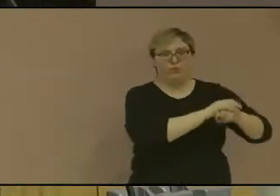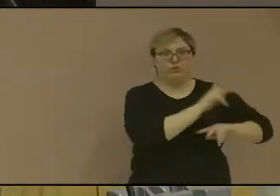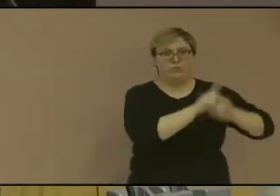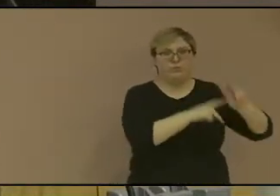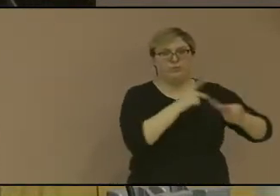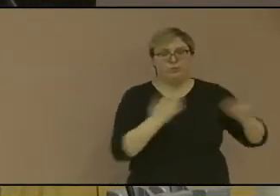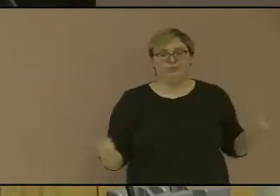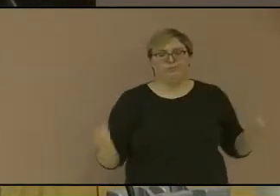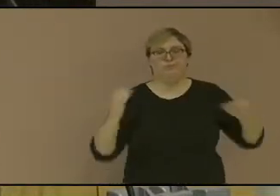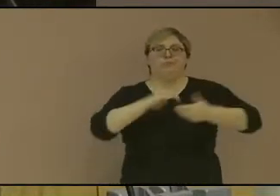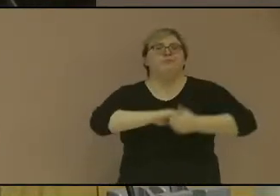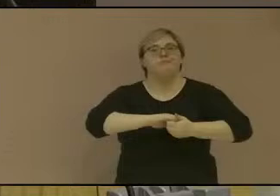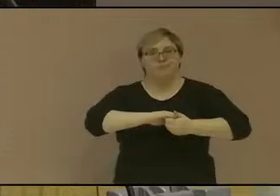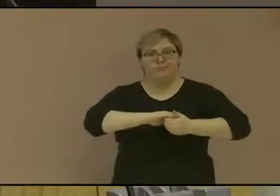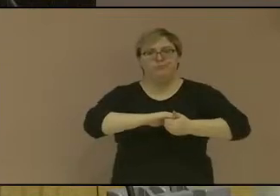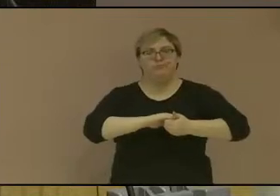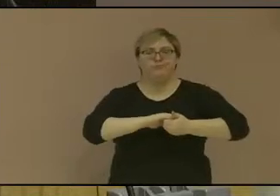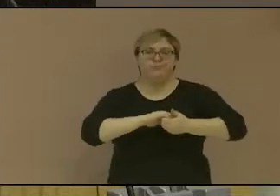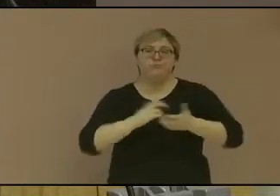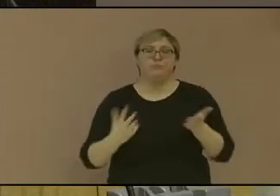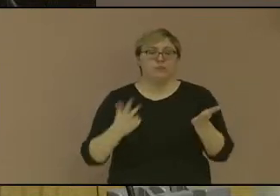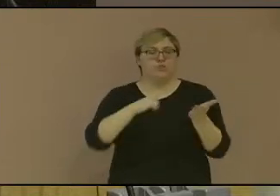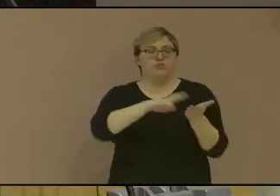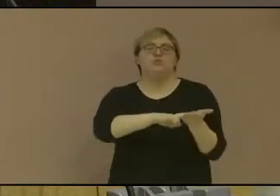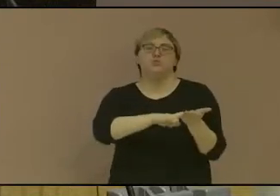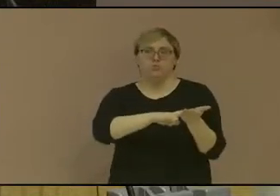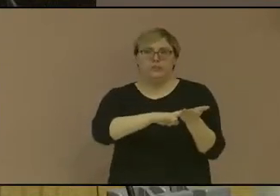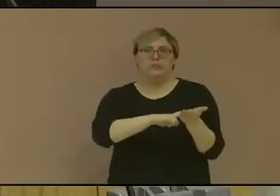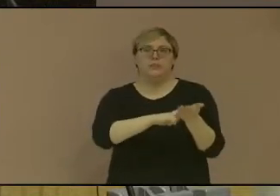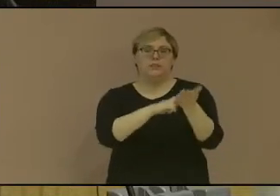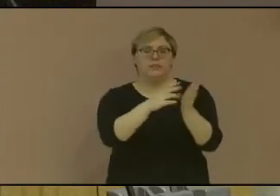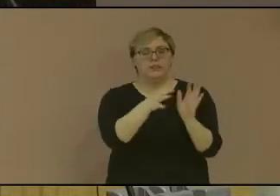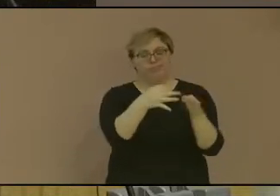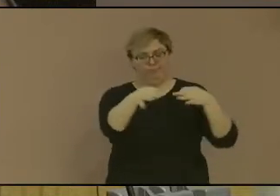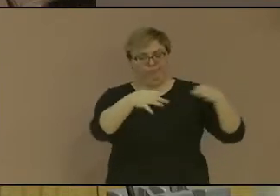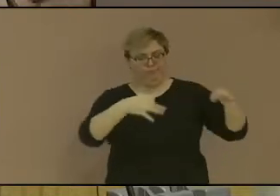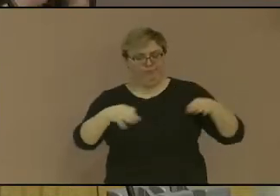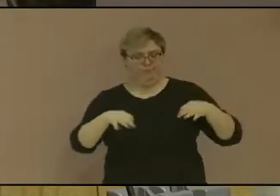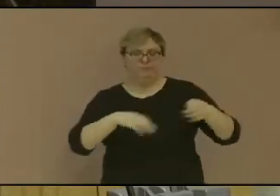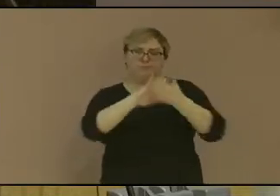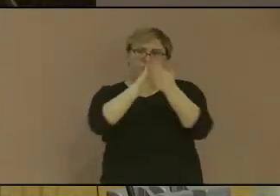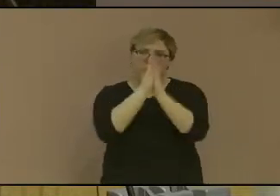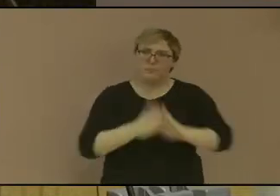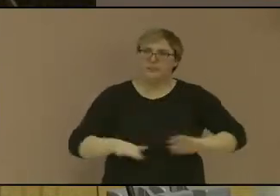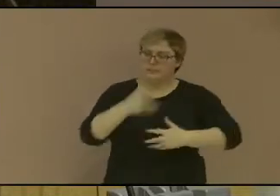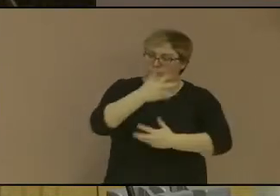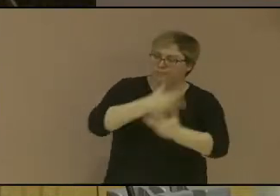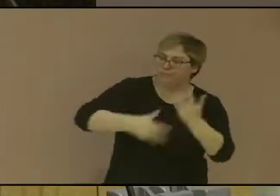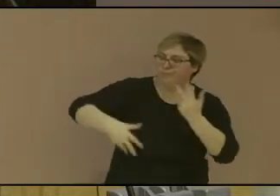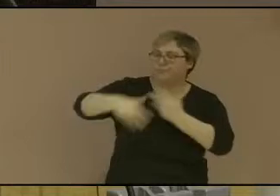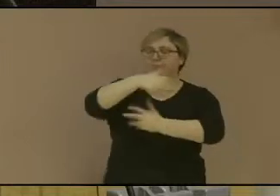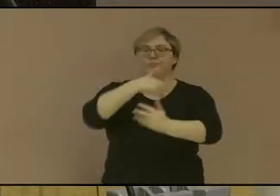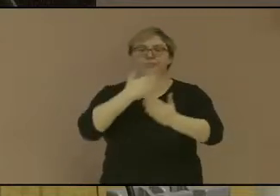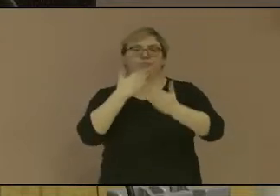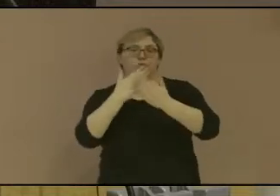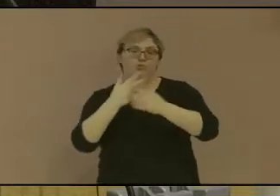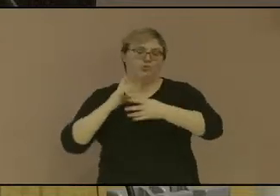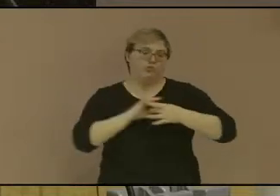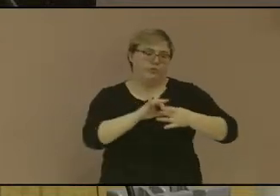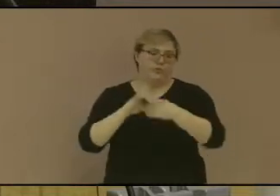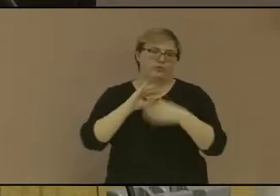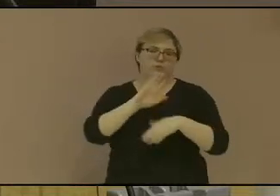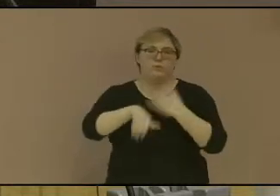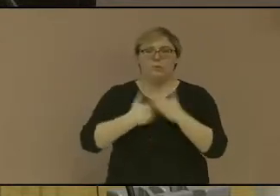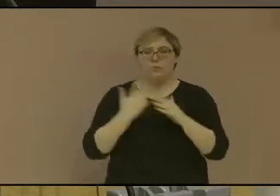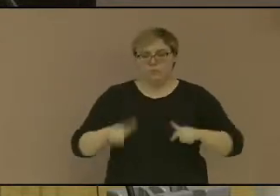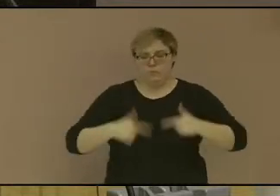treaties provide the basis for peaceful coexistence and good relations for all of us who live here. And I also would